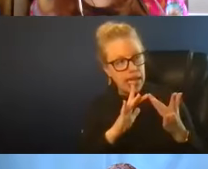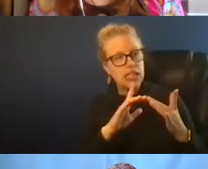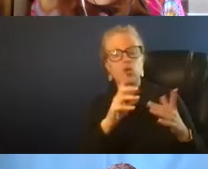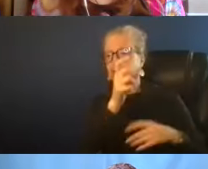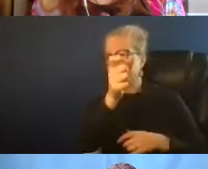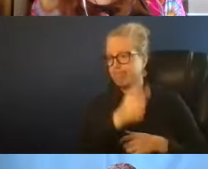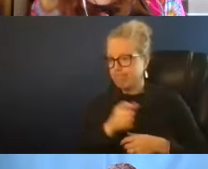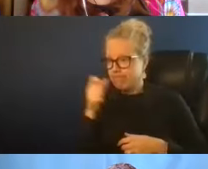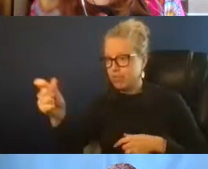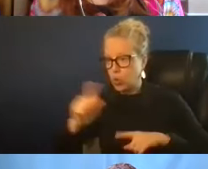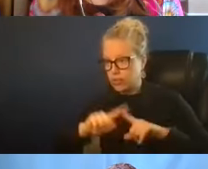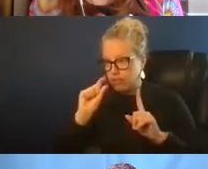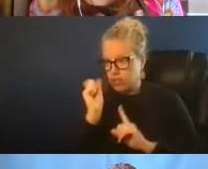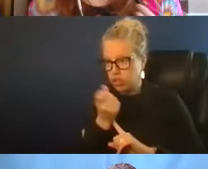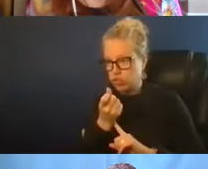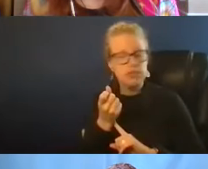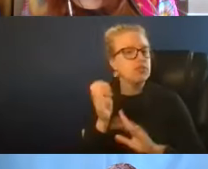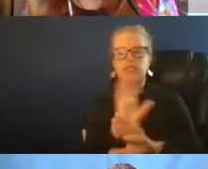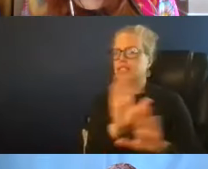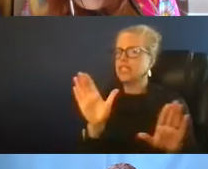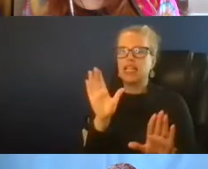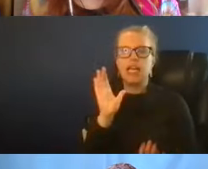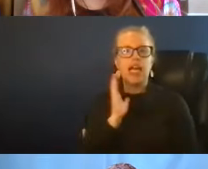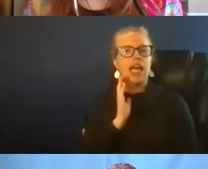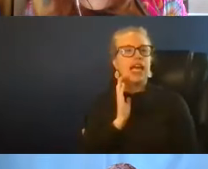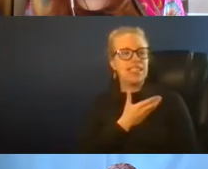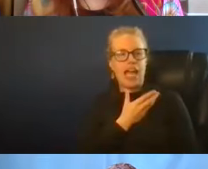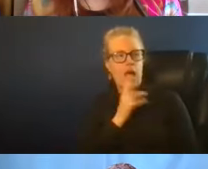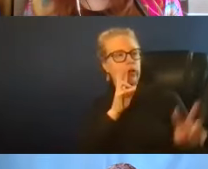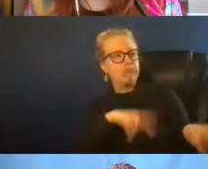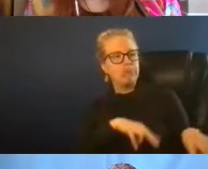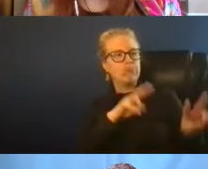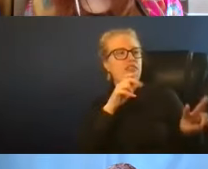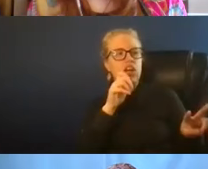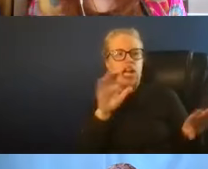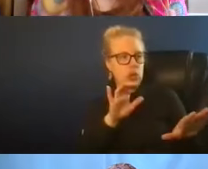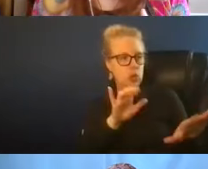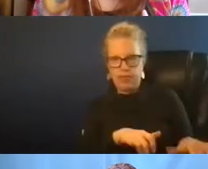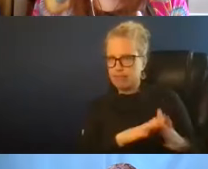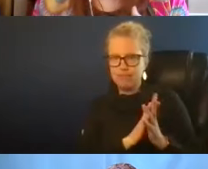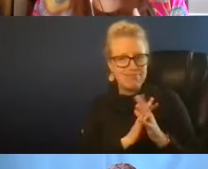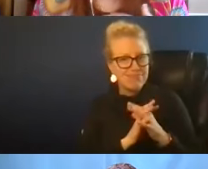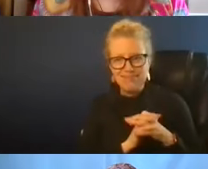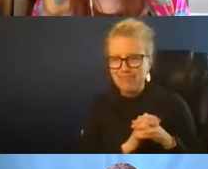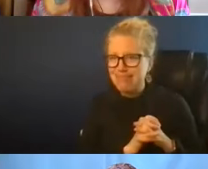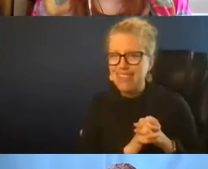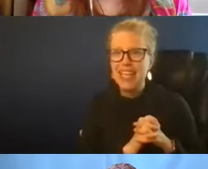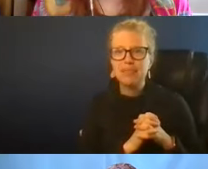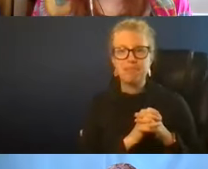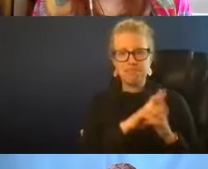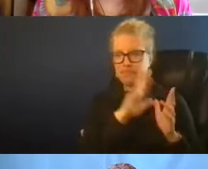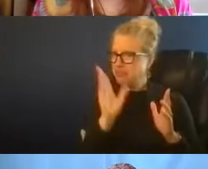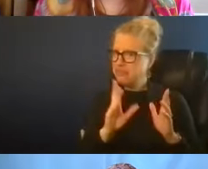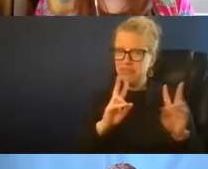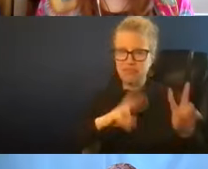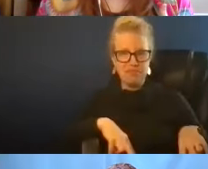situation, we don't judge them for not doing that, right? We never judge a